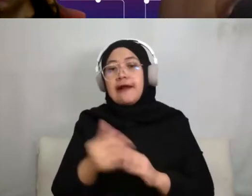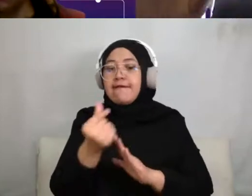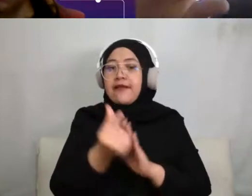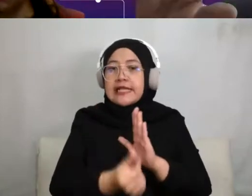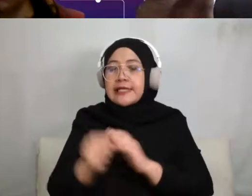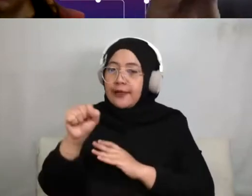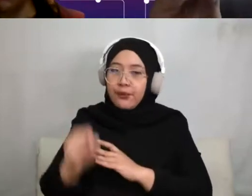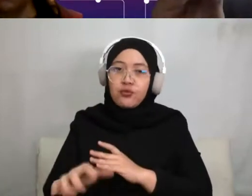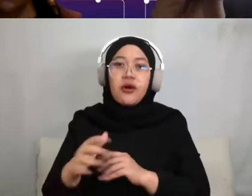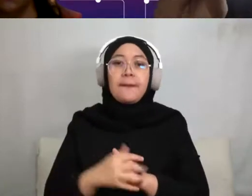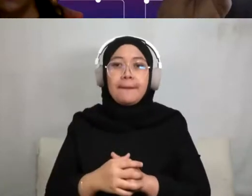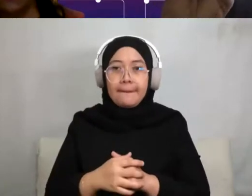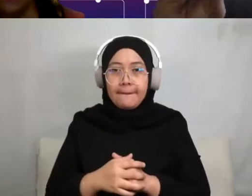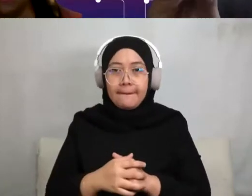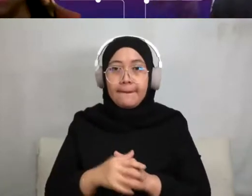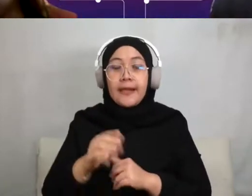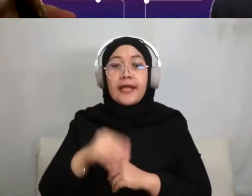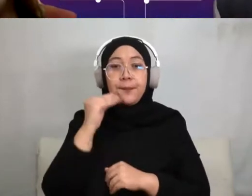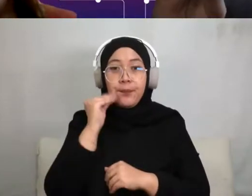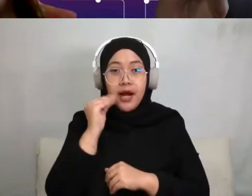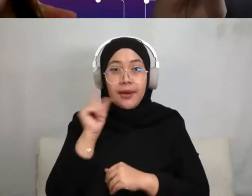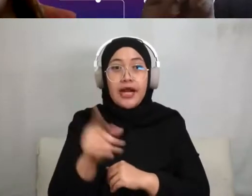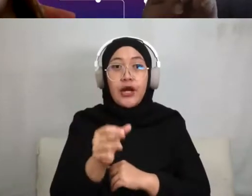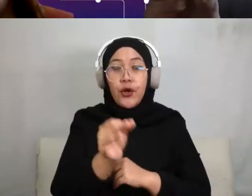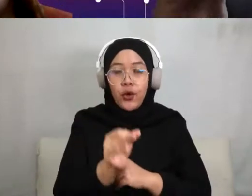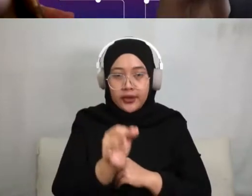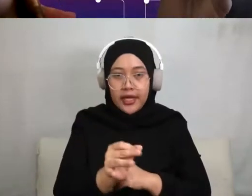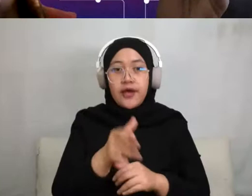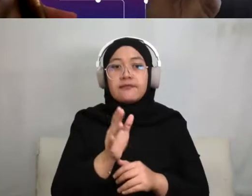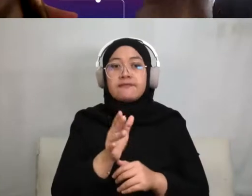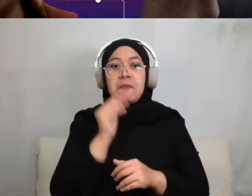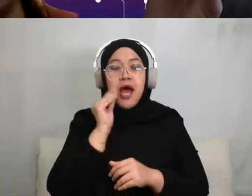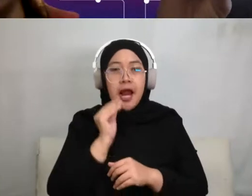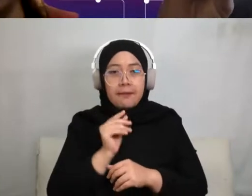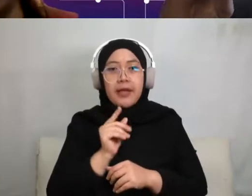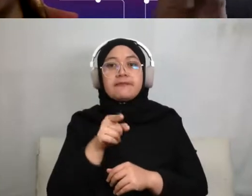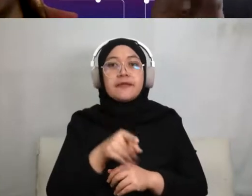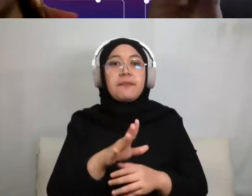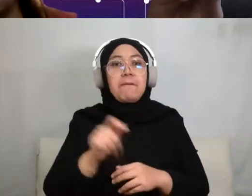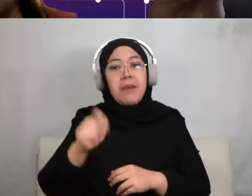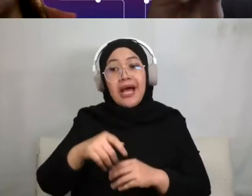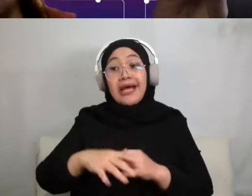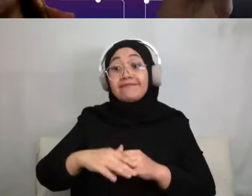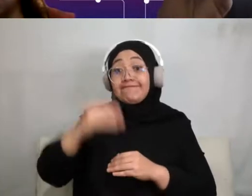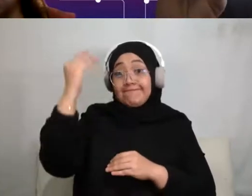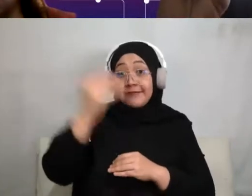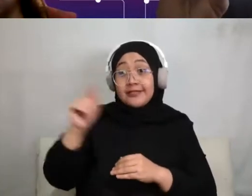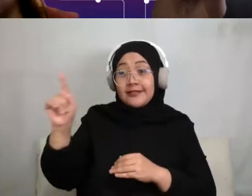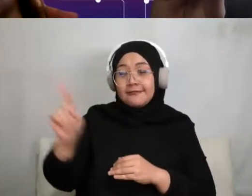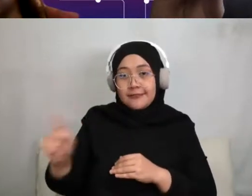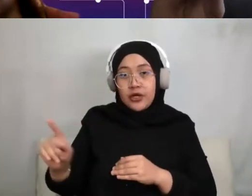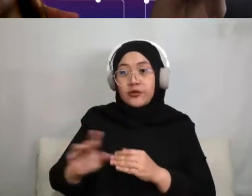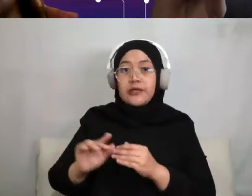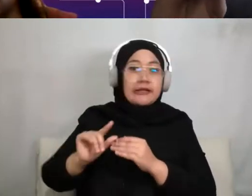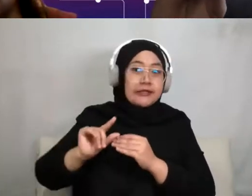experience across all these cities. And you will have to have a better longer range buses with which your per day coverage and per day requirements are also